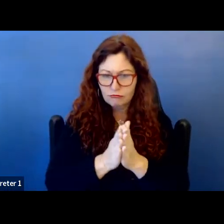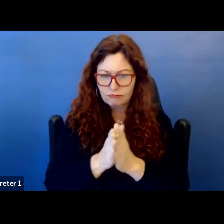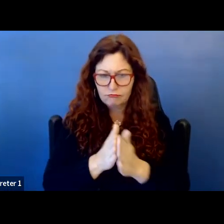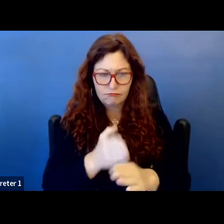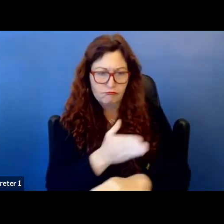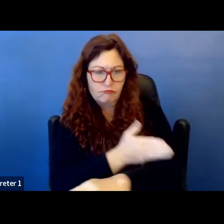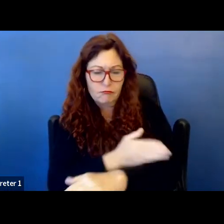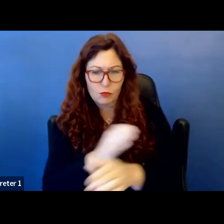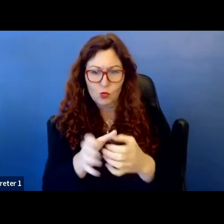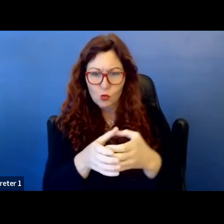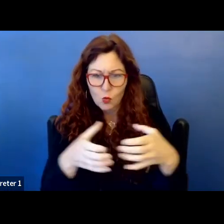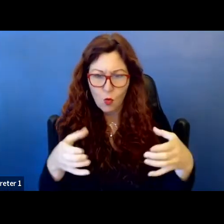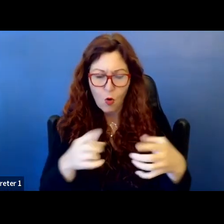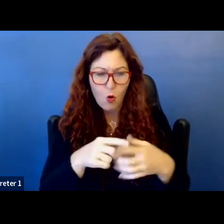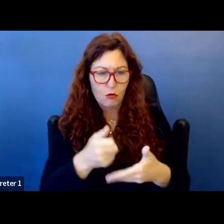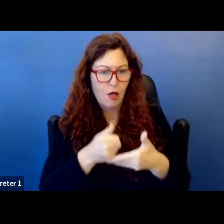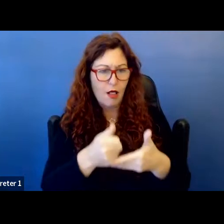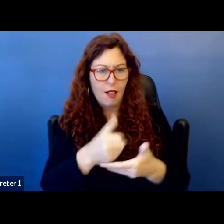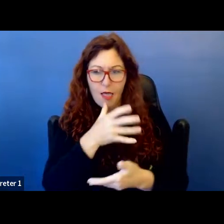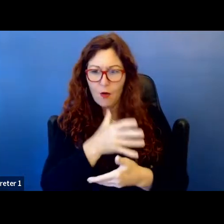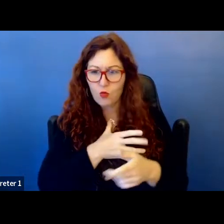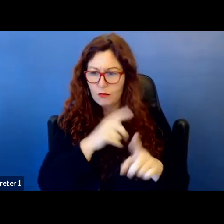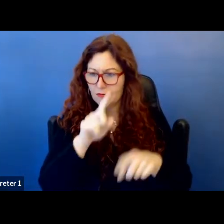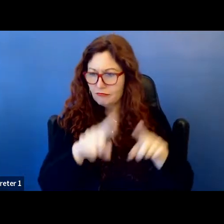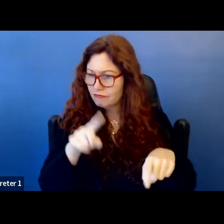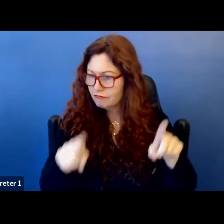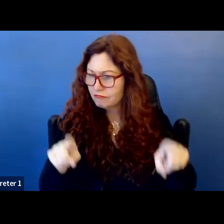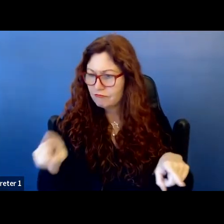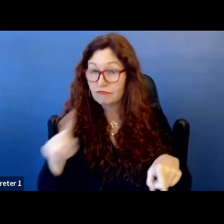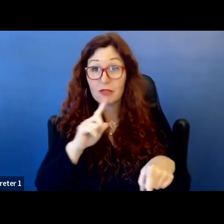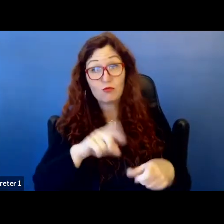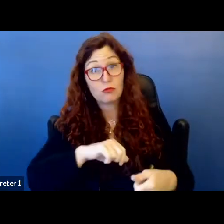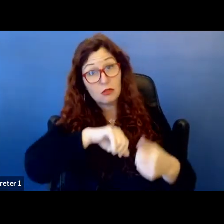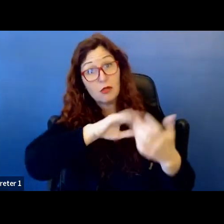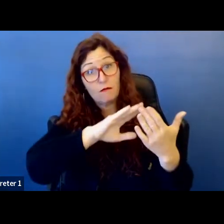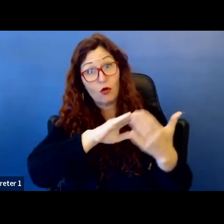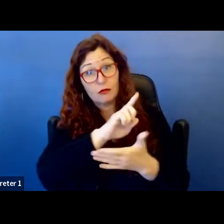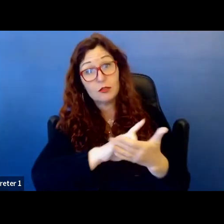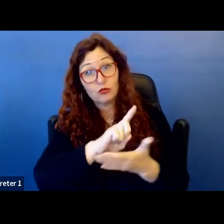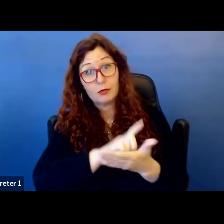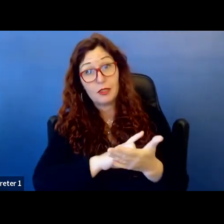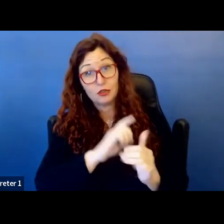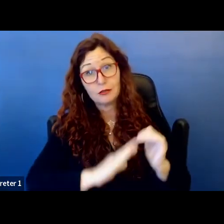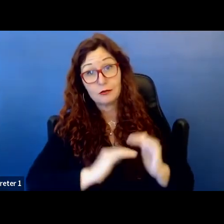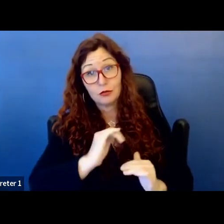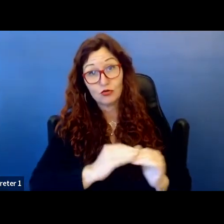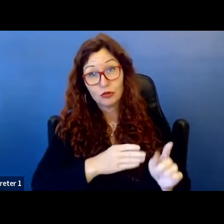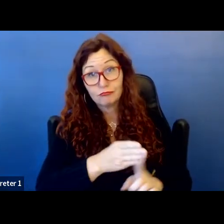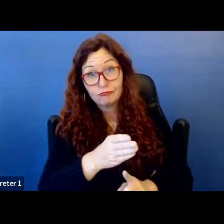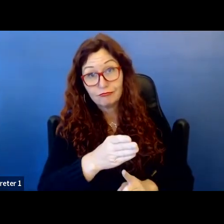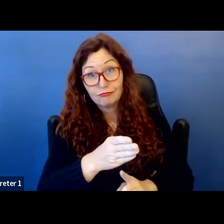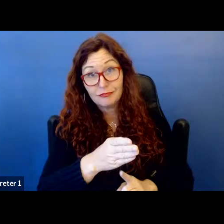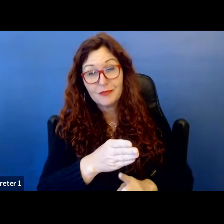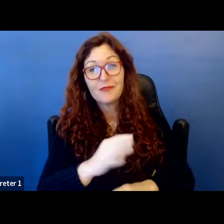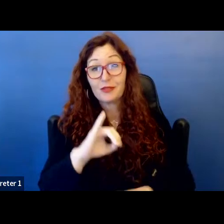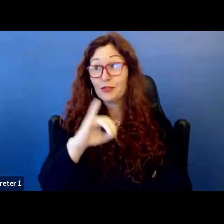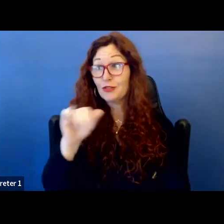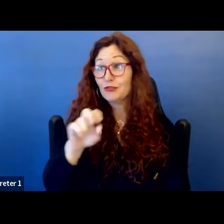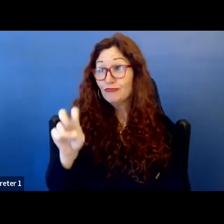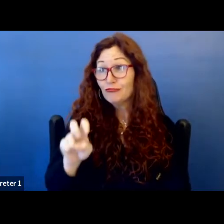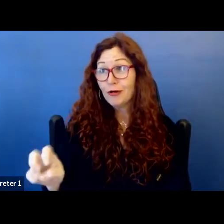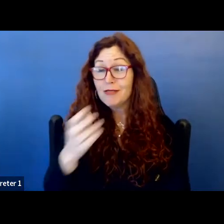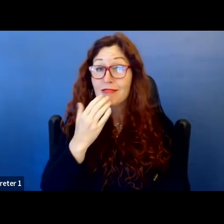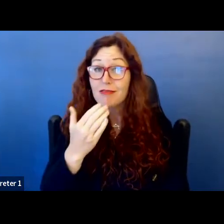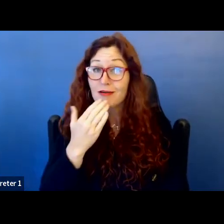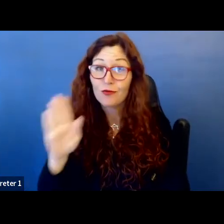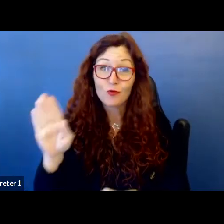um deal with gender-based discrimination in the construction industry so i really thank jazz and vicki o'leary for the work they're doing on that um so